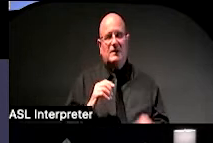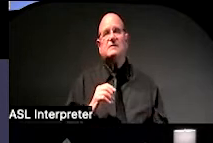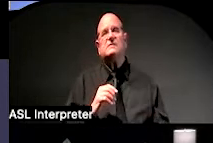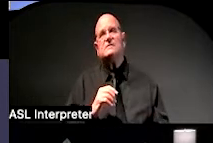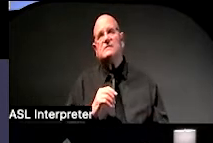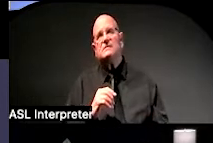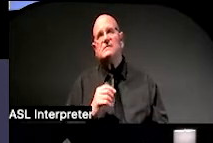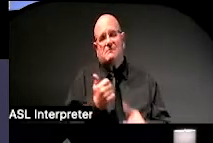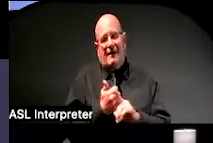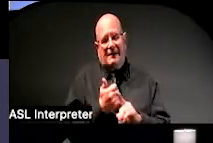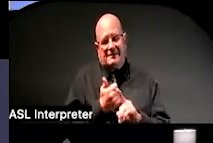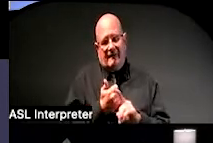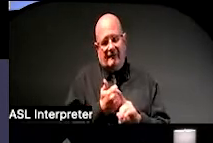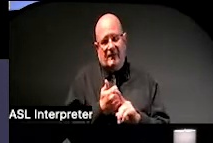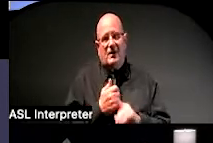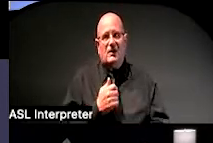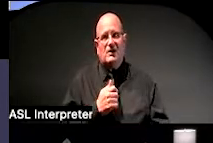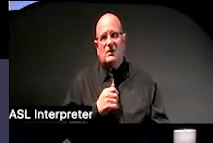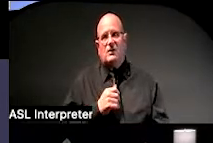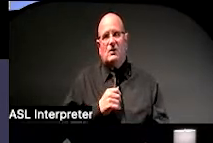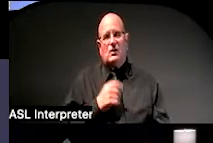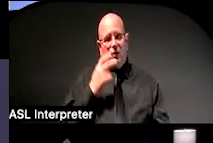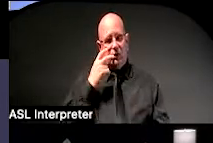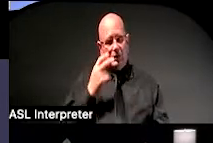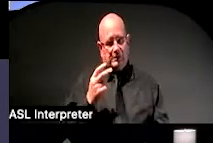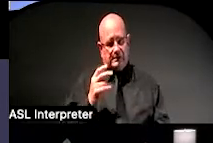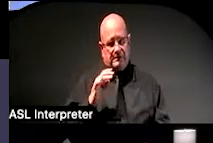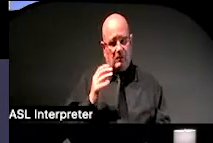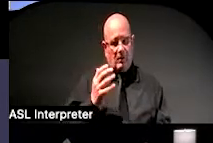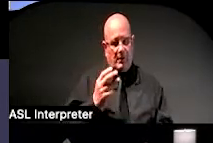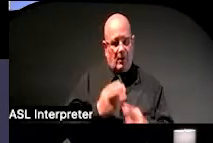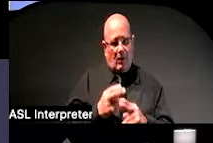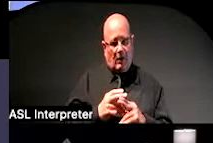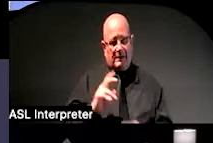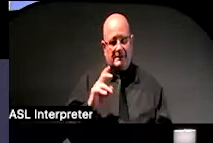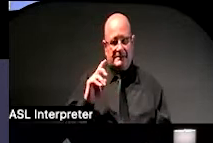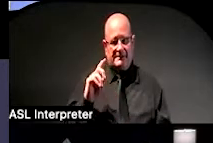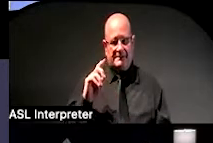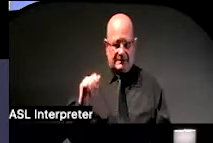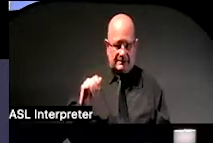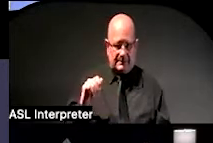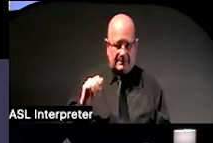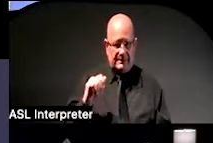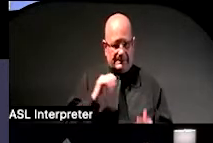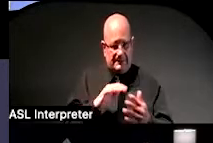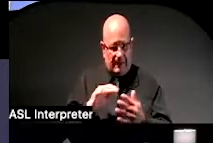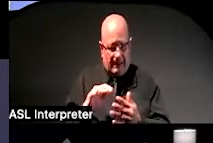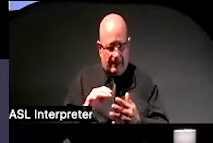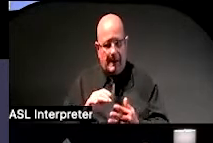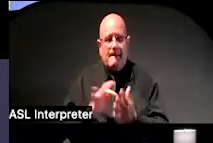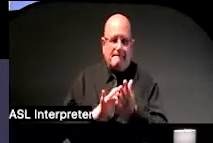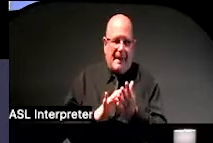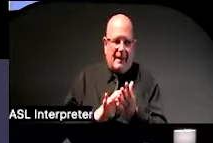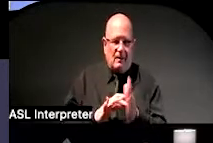in and of itself looks at what we would call in disability studies as a medical